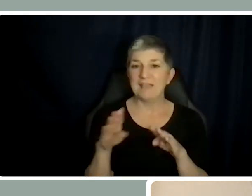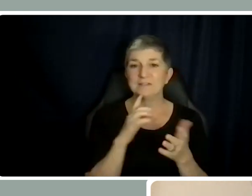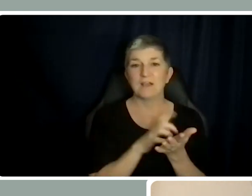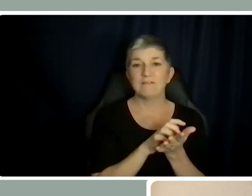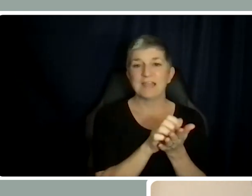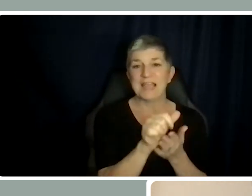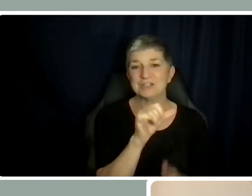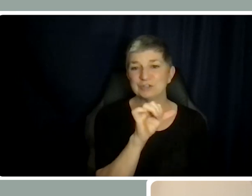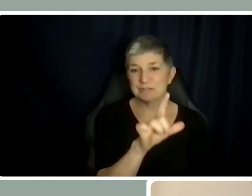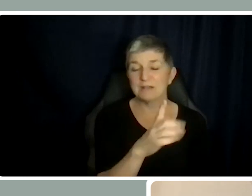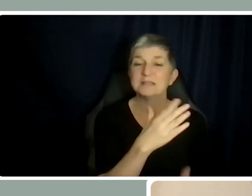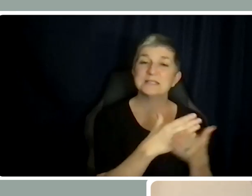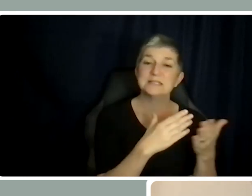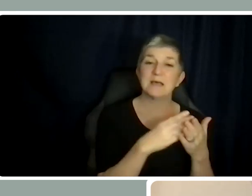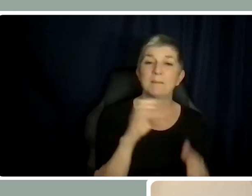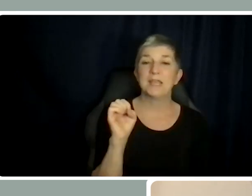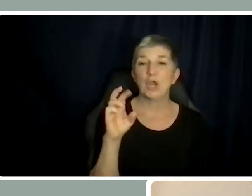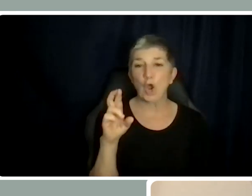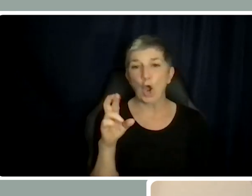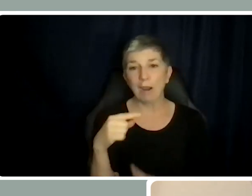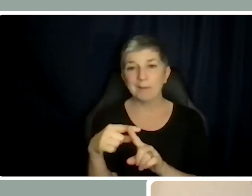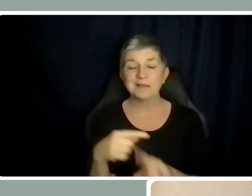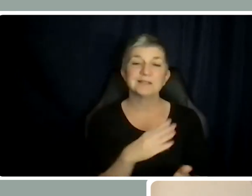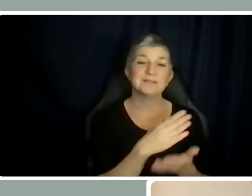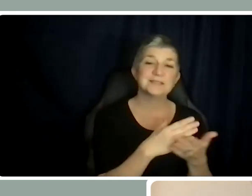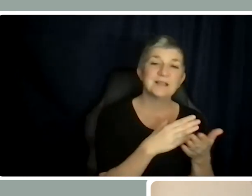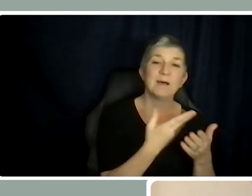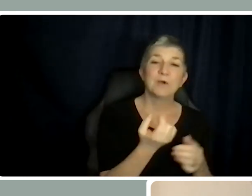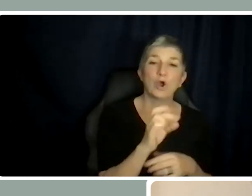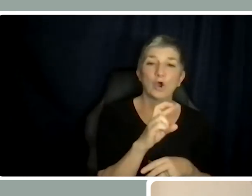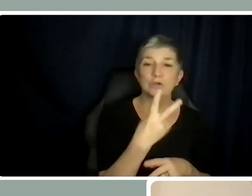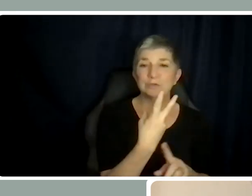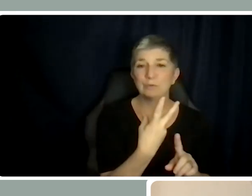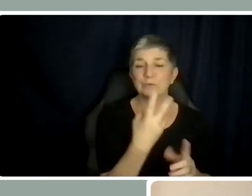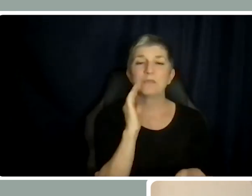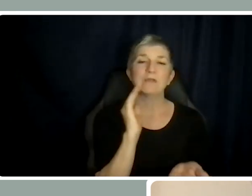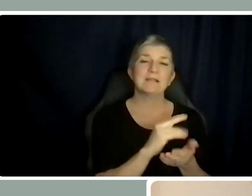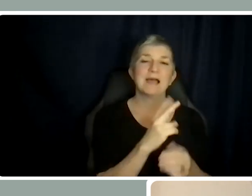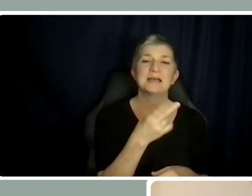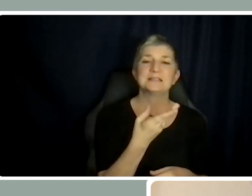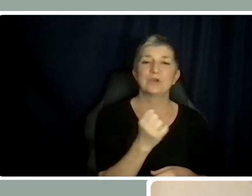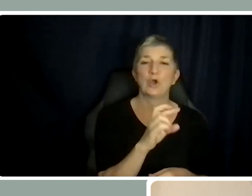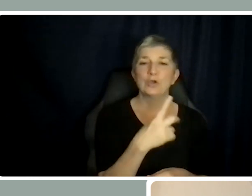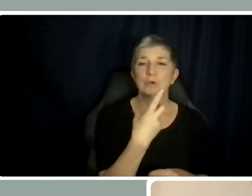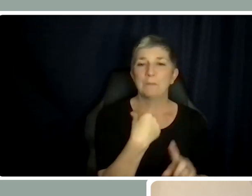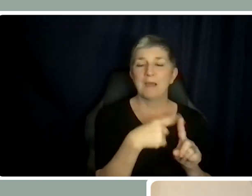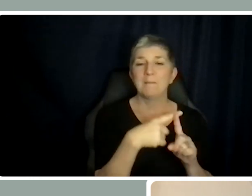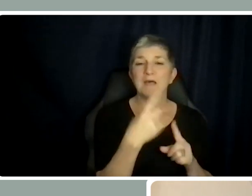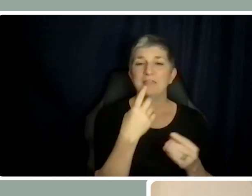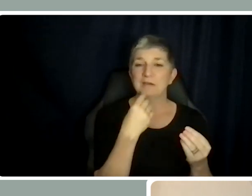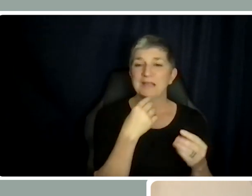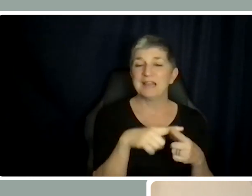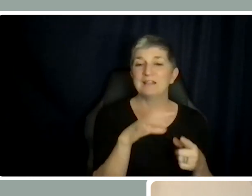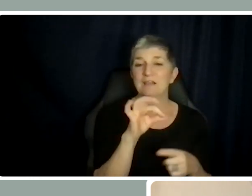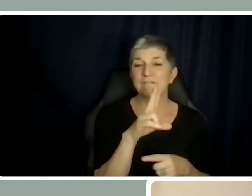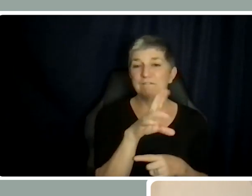cancer cells, where some of them are estrogen driven and some of them are HER2 driven. So they're not as HER2 positive, but they're getting their fuel in other ways, and we can target